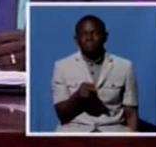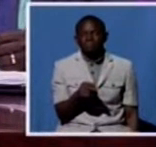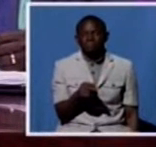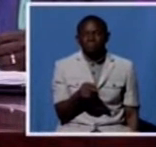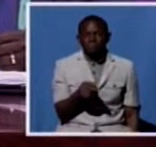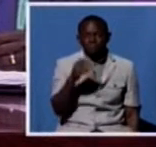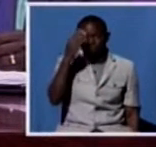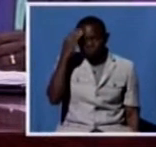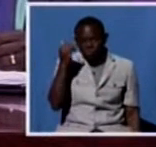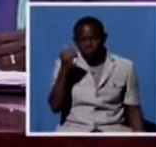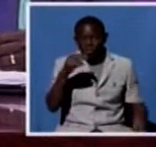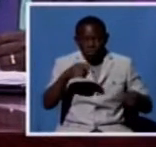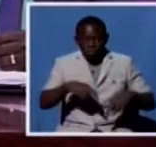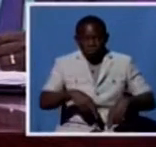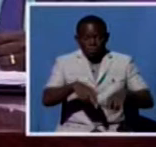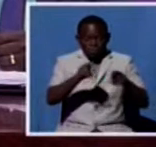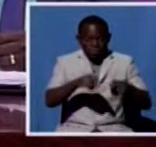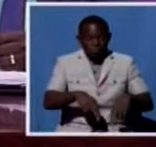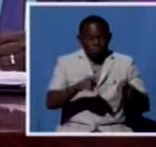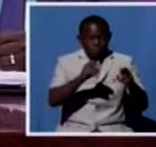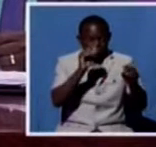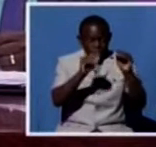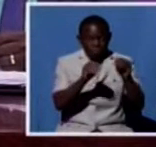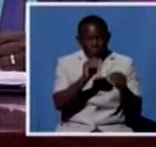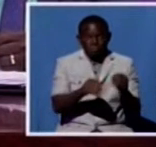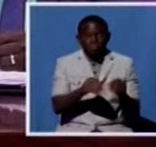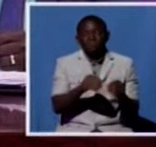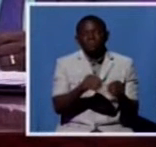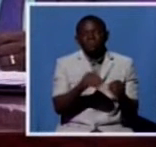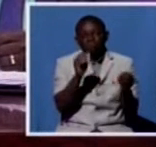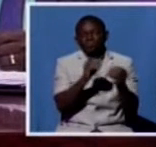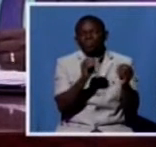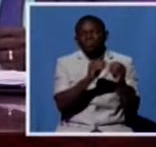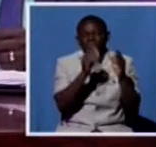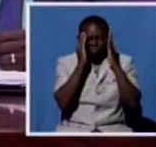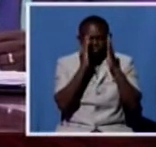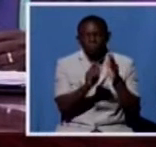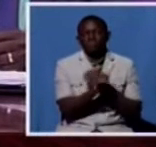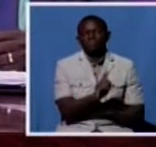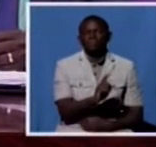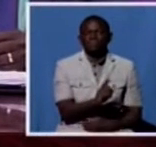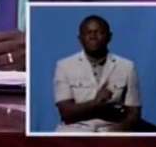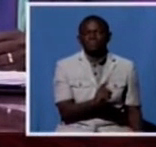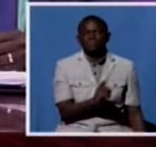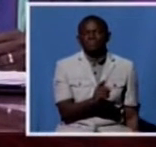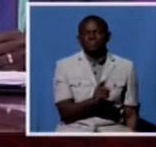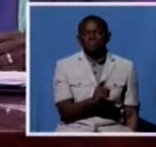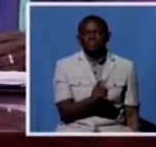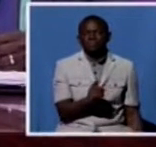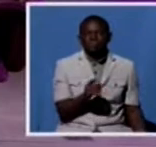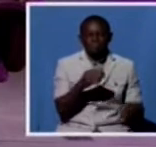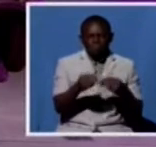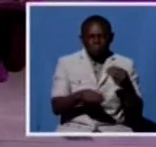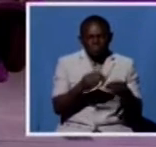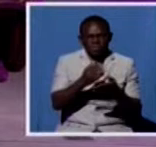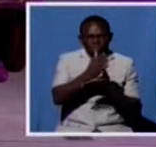is on the higher side. So we'd want to bring some key roads into maintainable condition. The